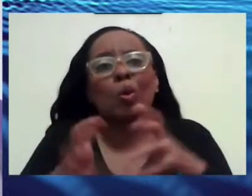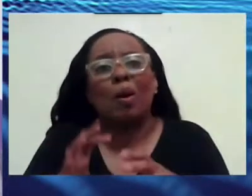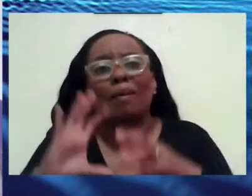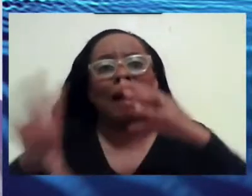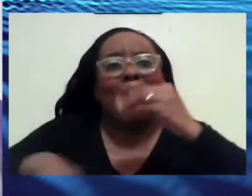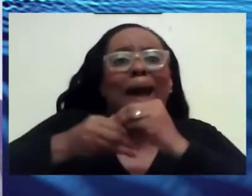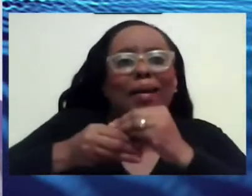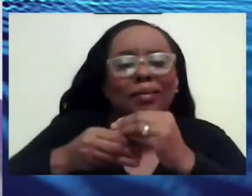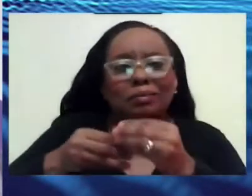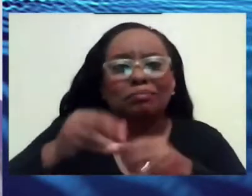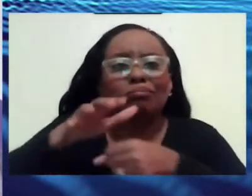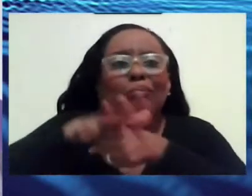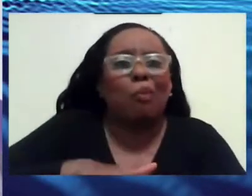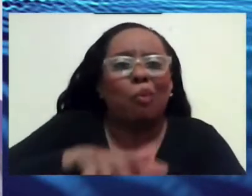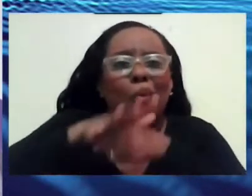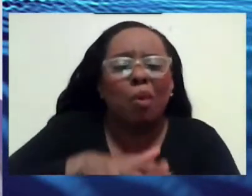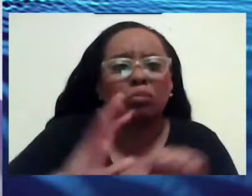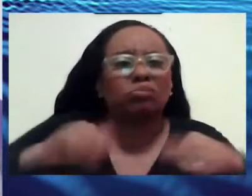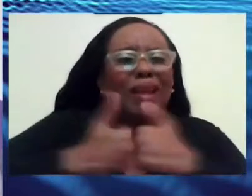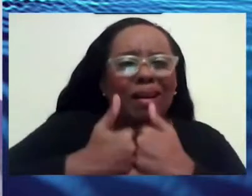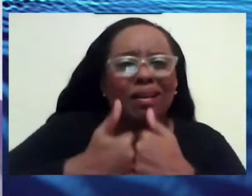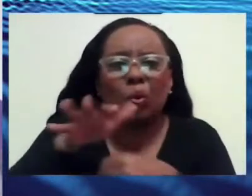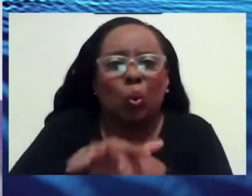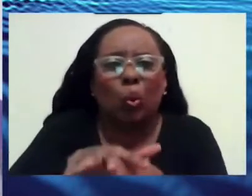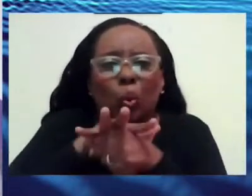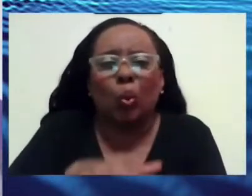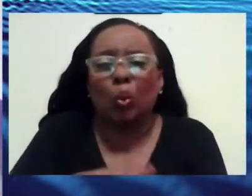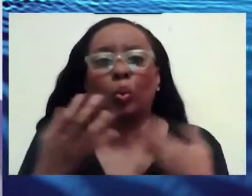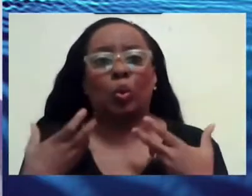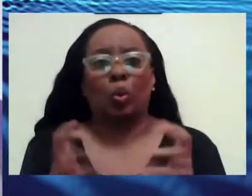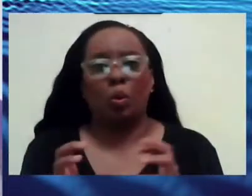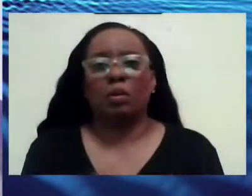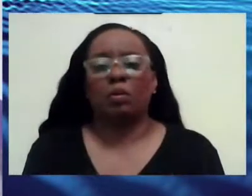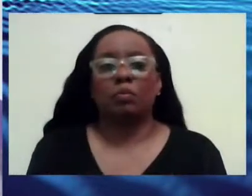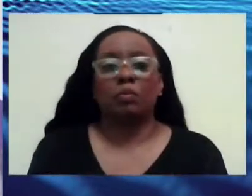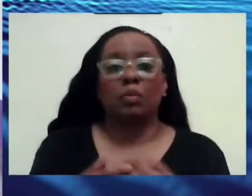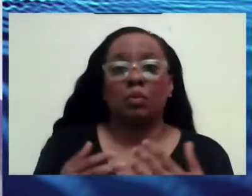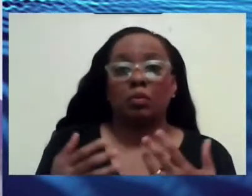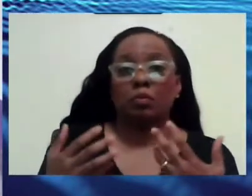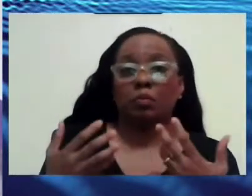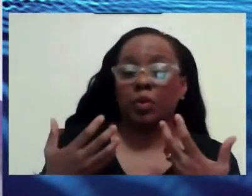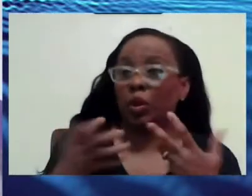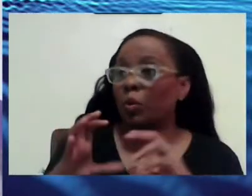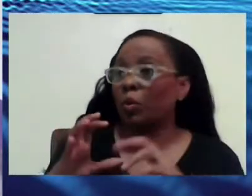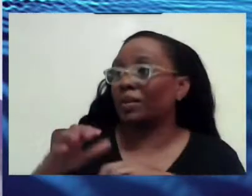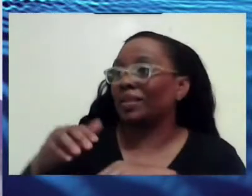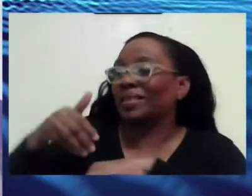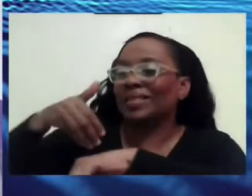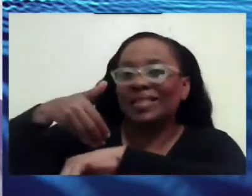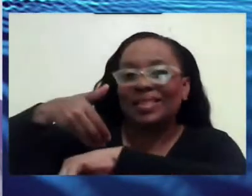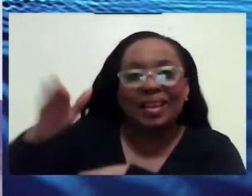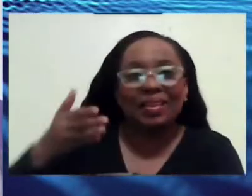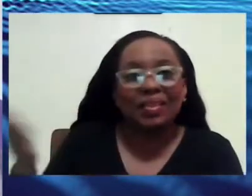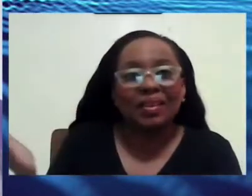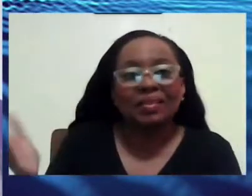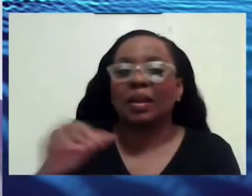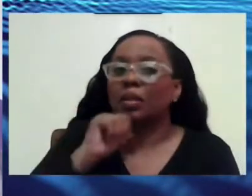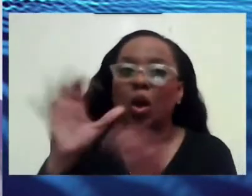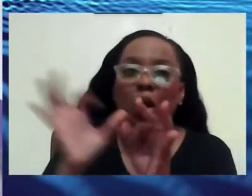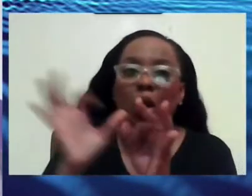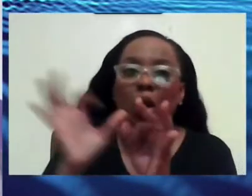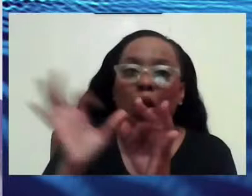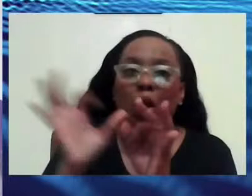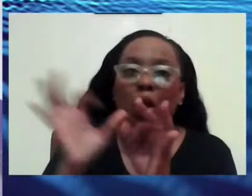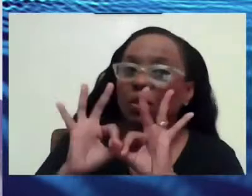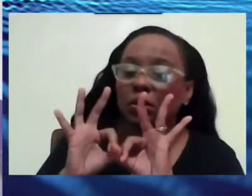another layer of a challenge for them to be sending relief, which is outside of the coordination mechanisms. So I really urge